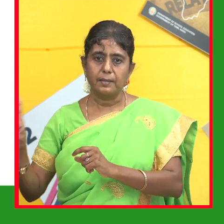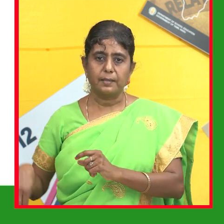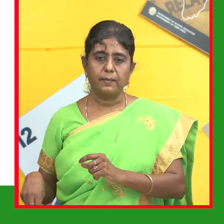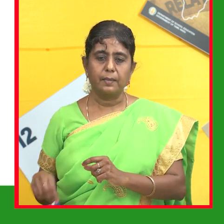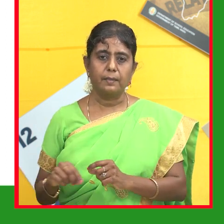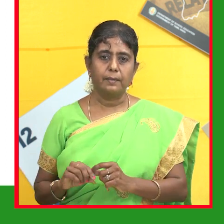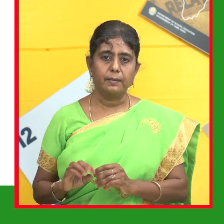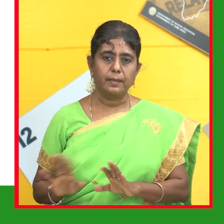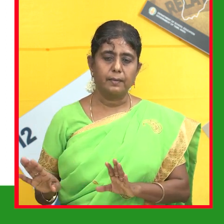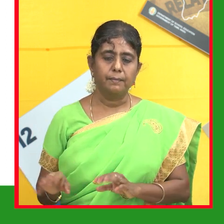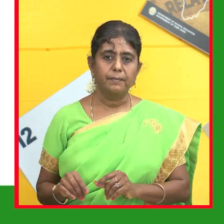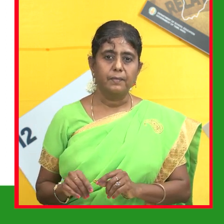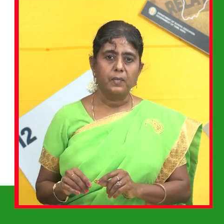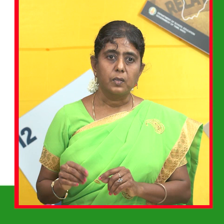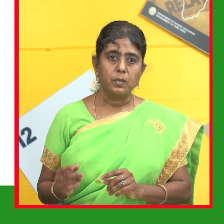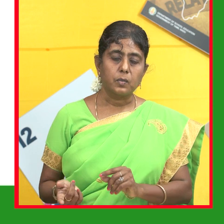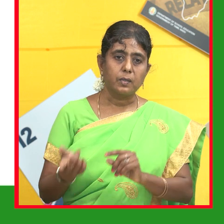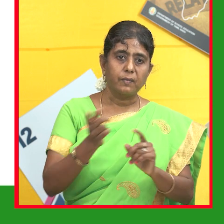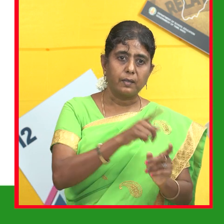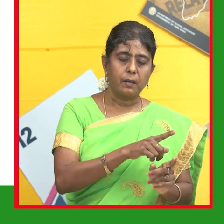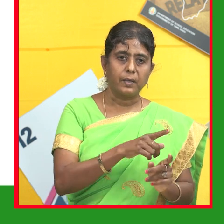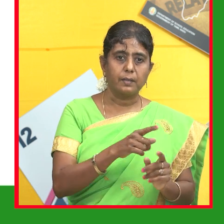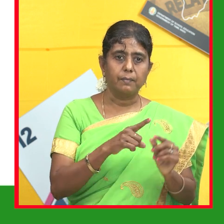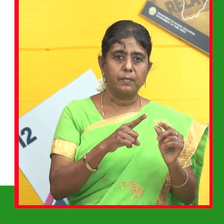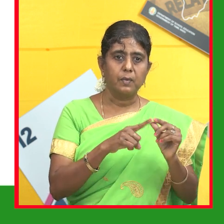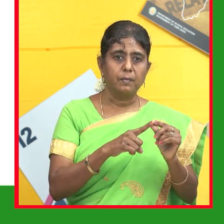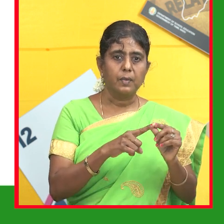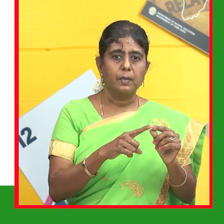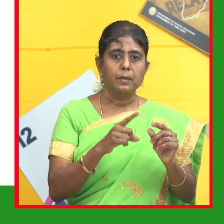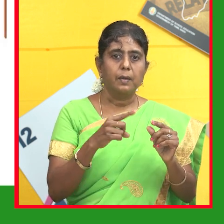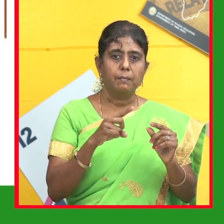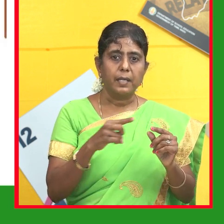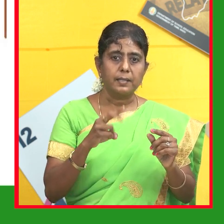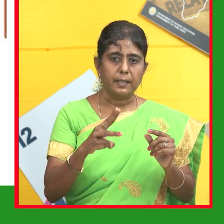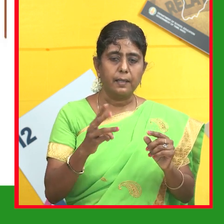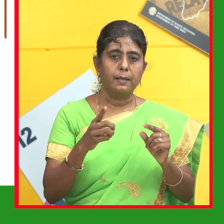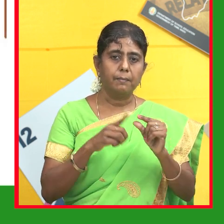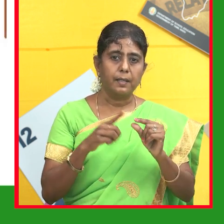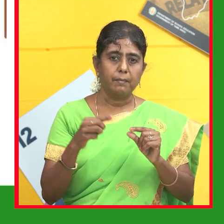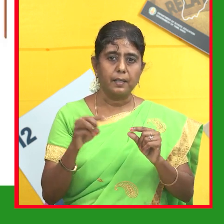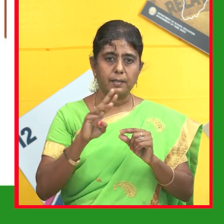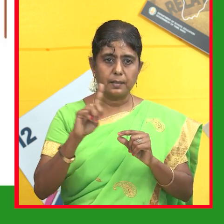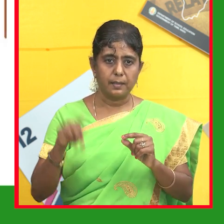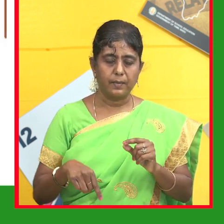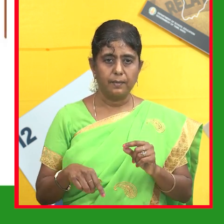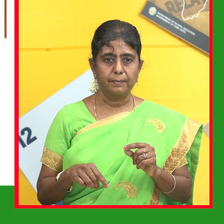directly. So the factors are p minus 3 and p minus 7.